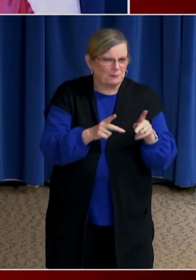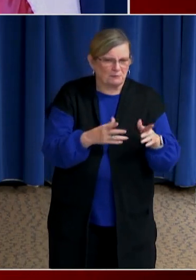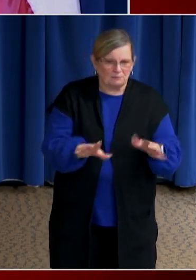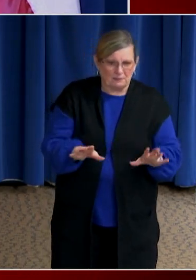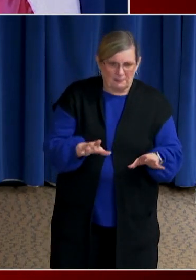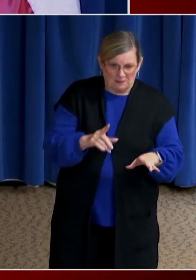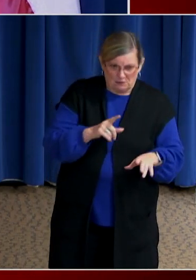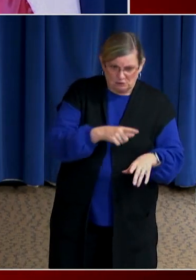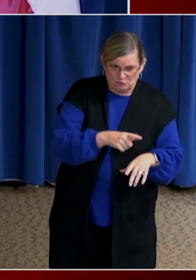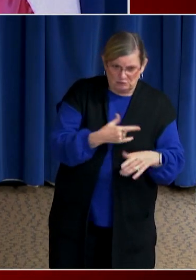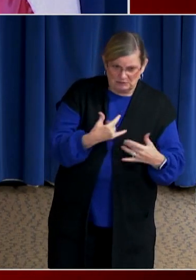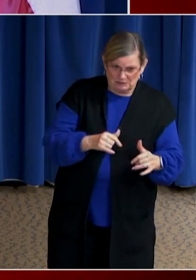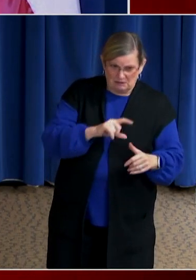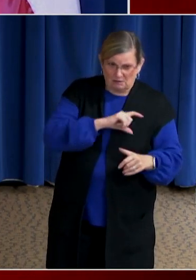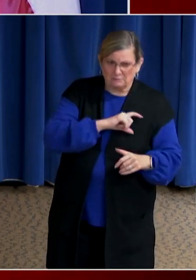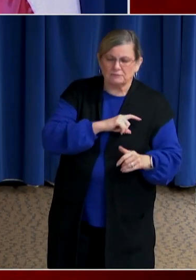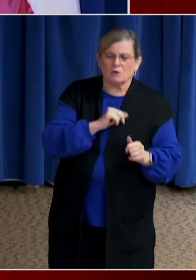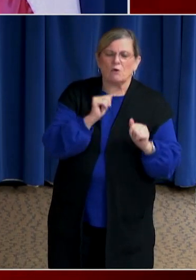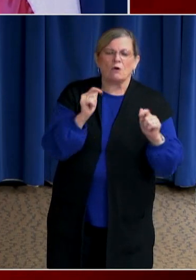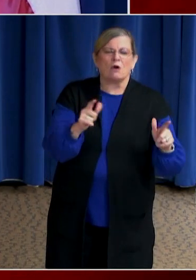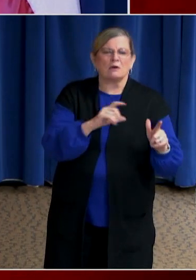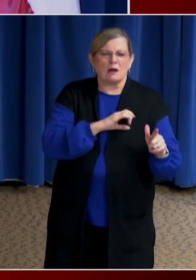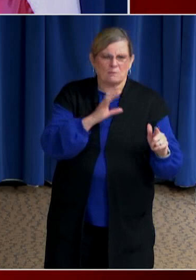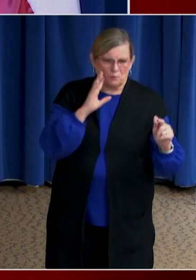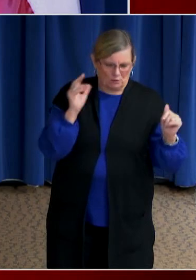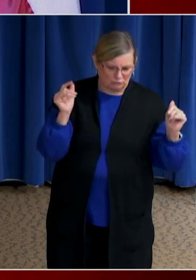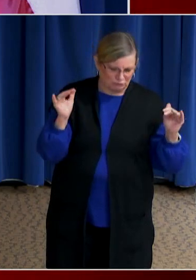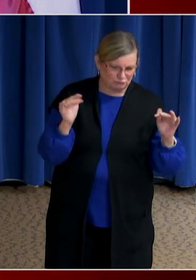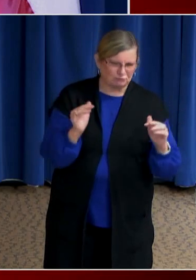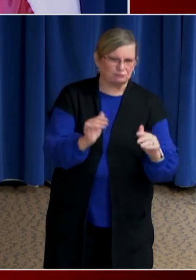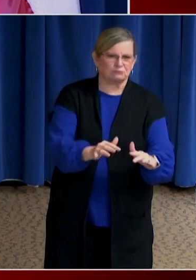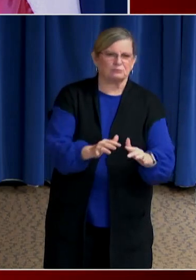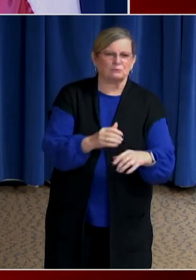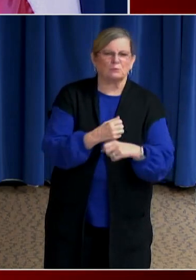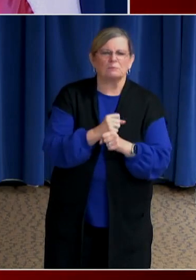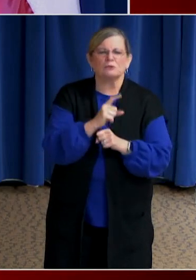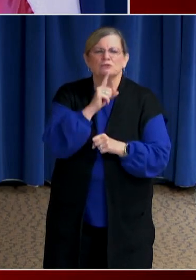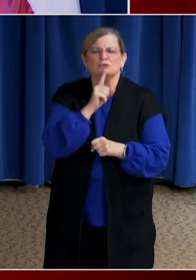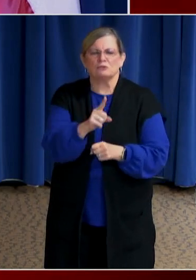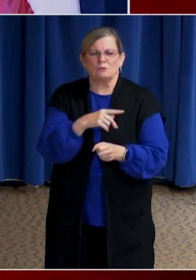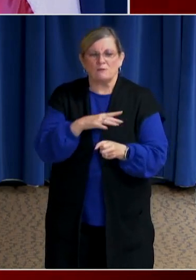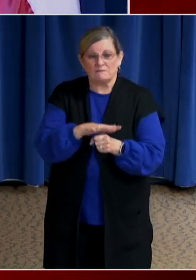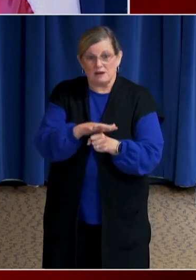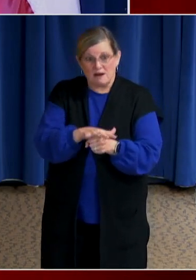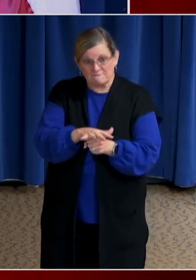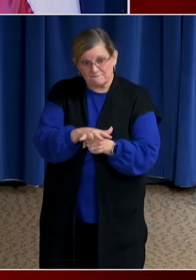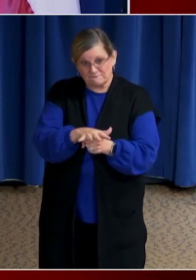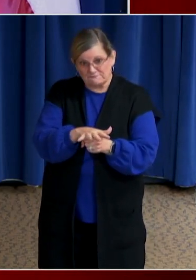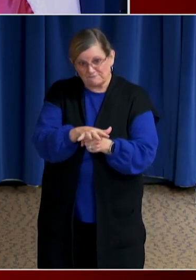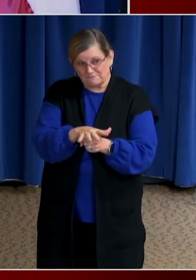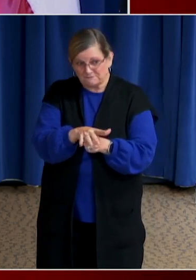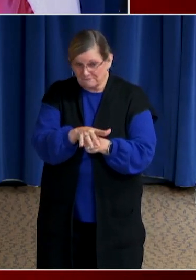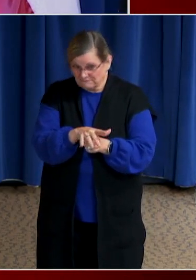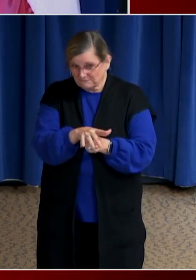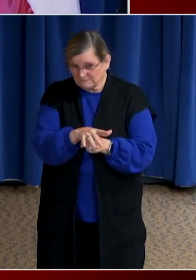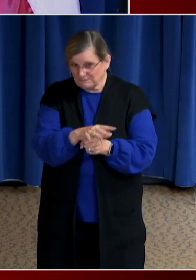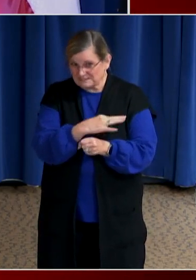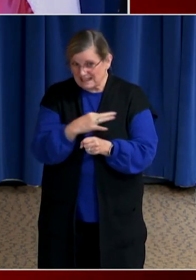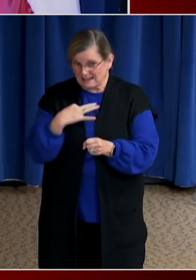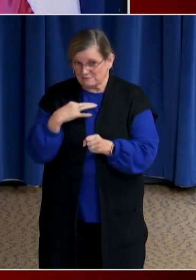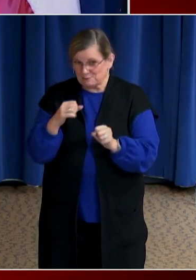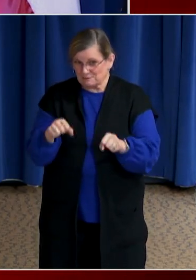still? We are. So our plan going into the election was to ensure that we had enough personnel to be able to handle any